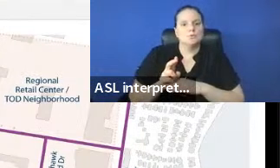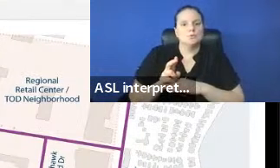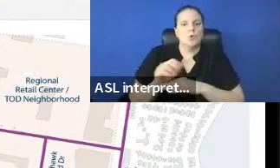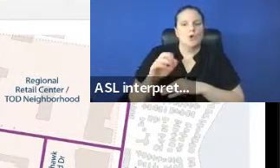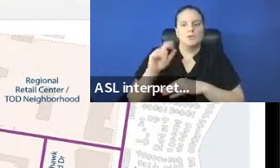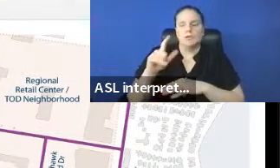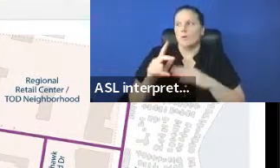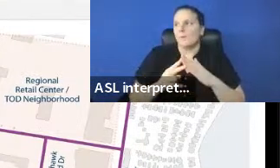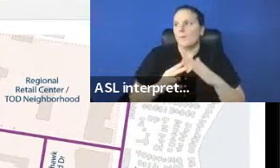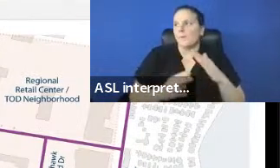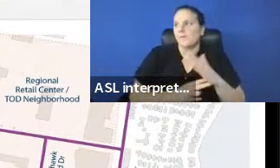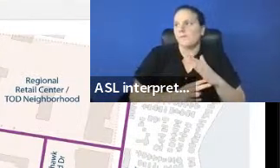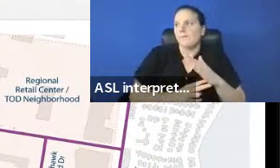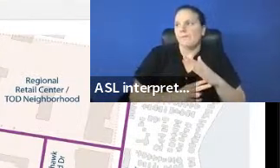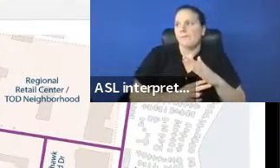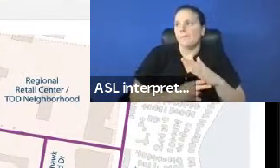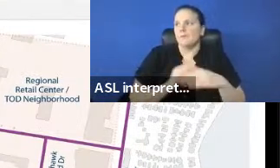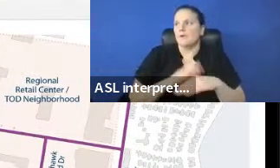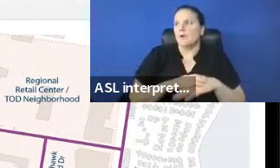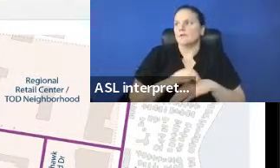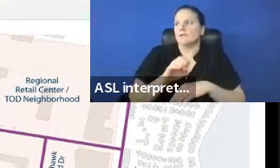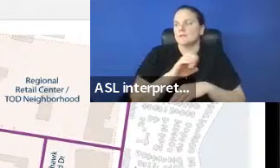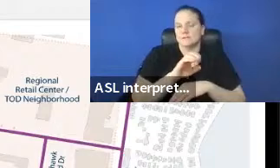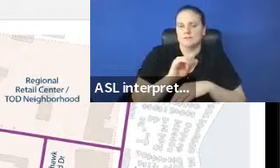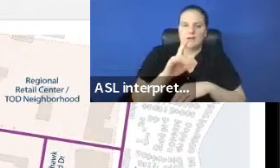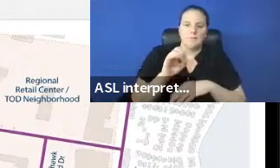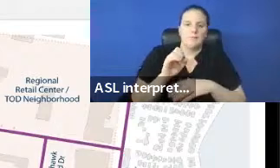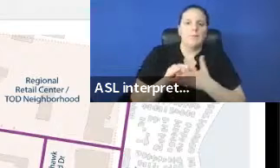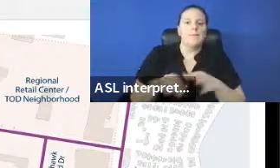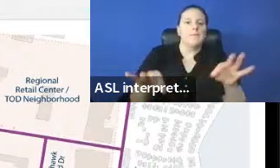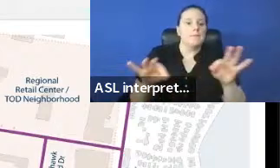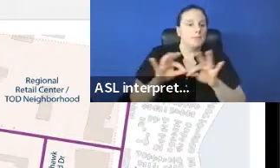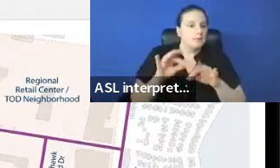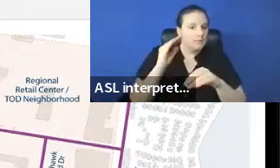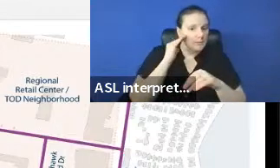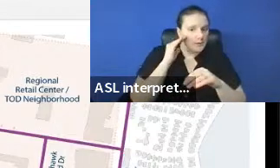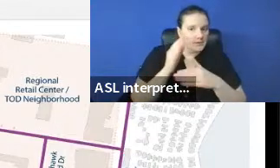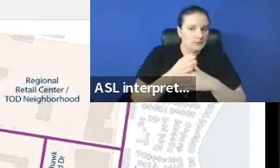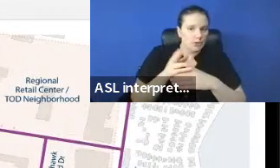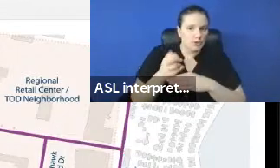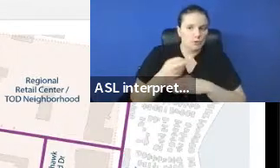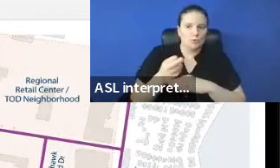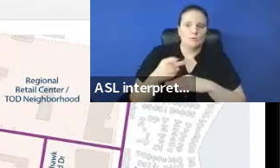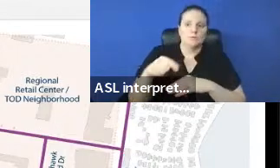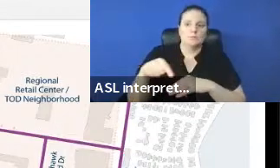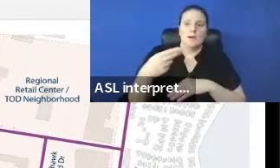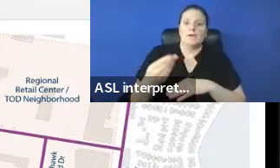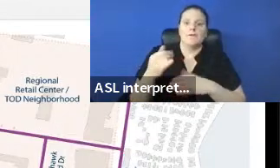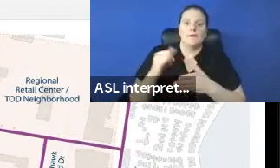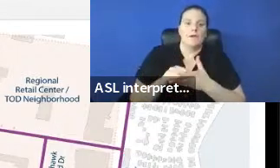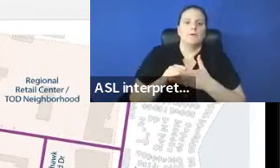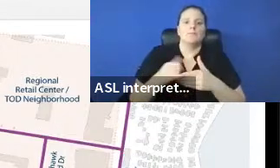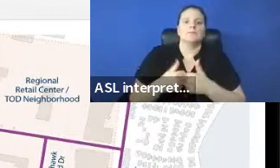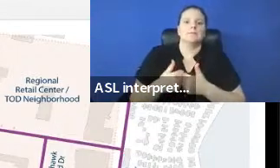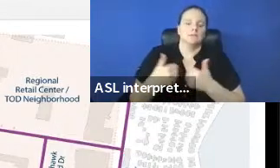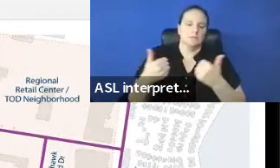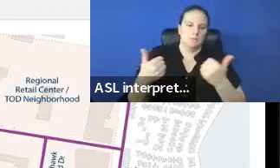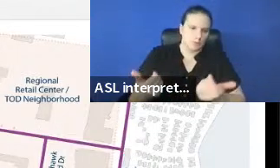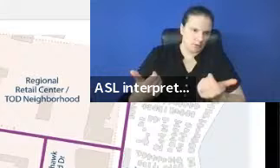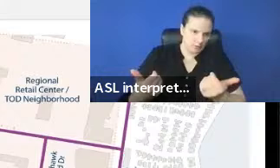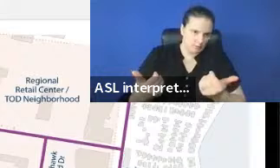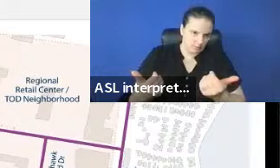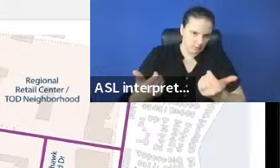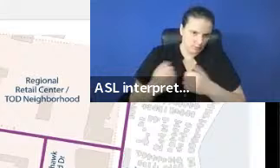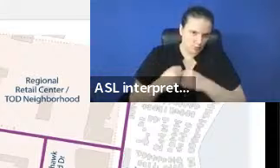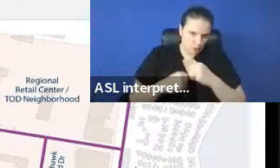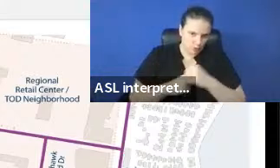bridge on the east side. And it's important to note that the shared use path would be a separated